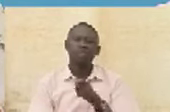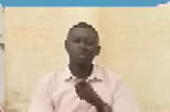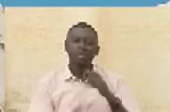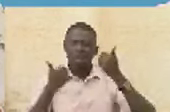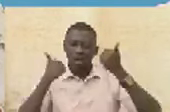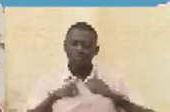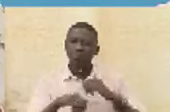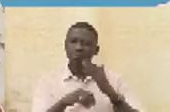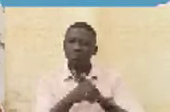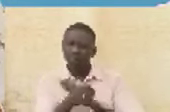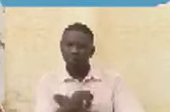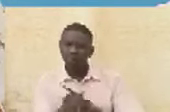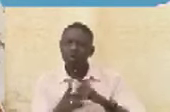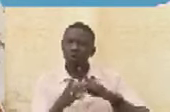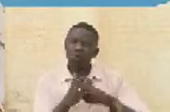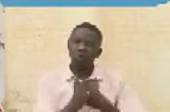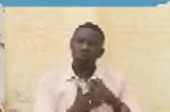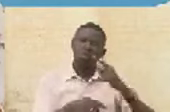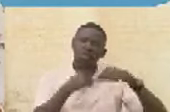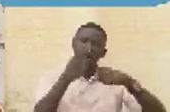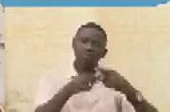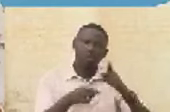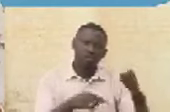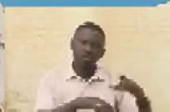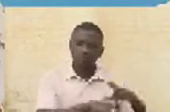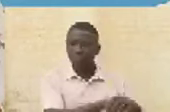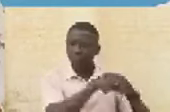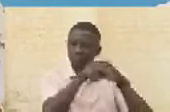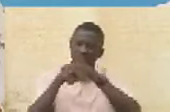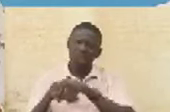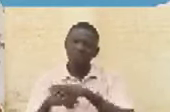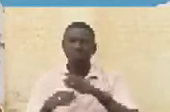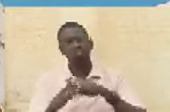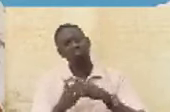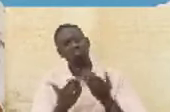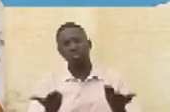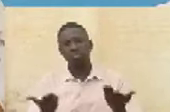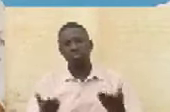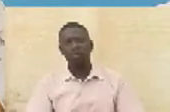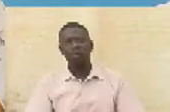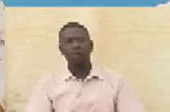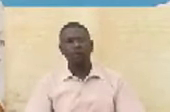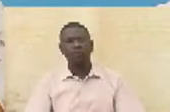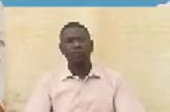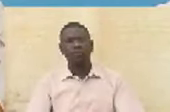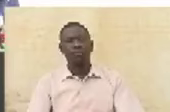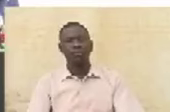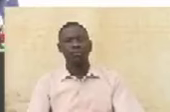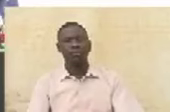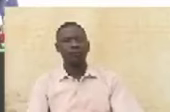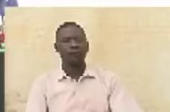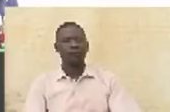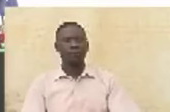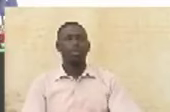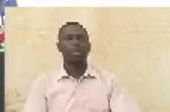For Ninketa Tembele, Watila, Janini Besambala, Kabri Sambala, for Janini Besambala, Ninketaba.